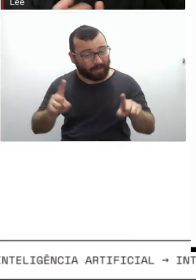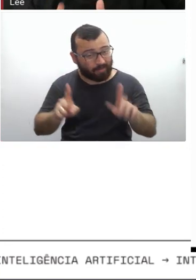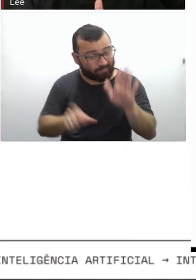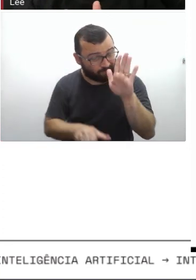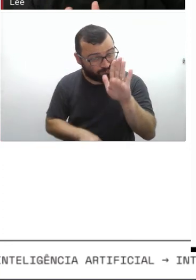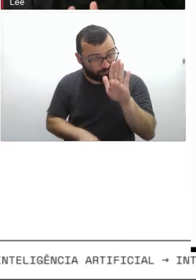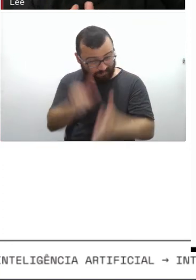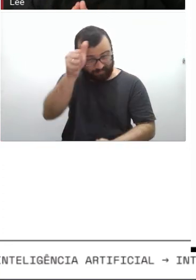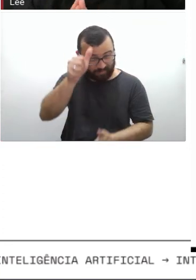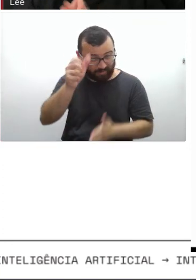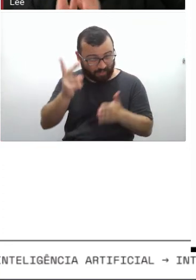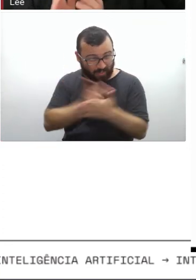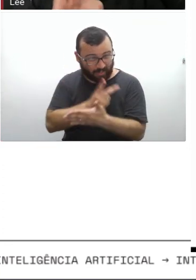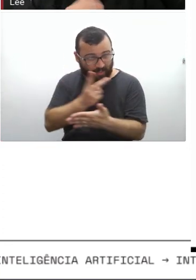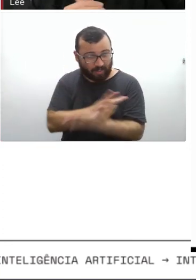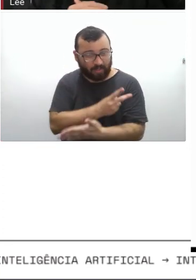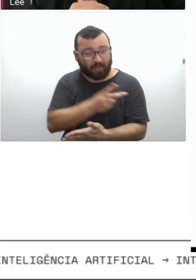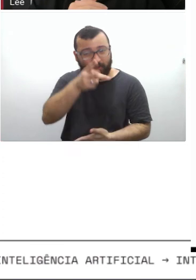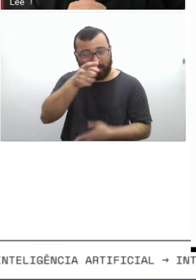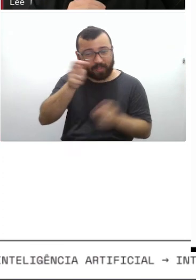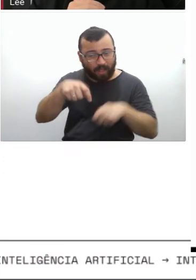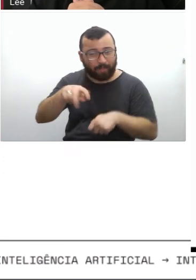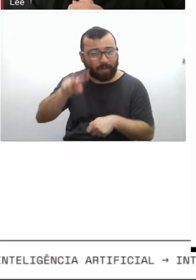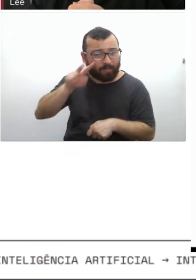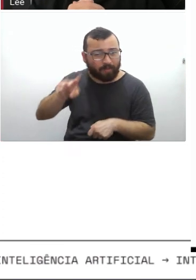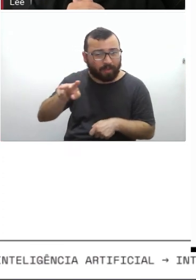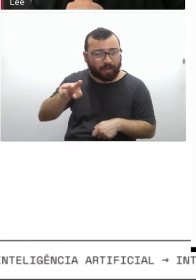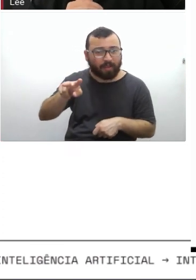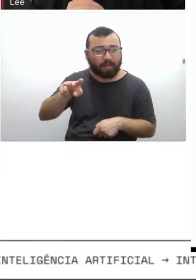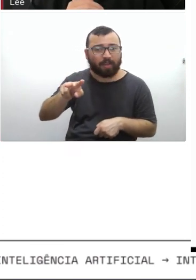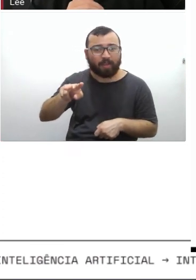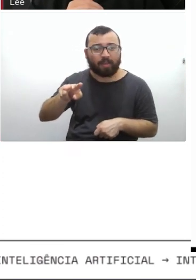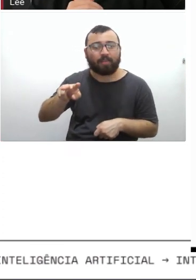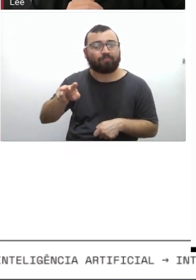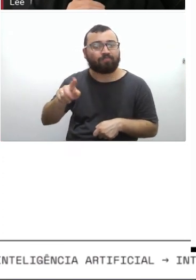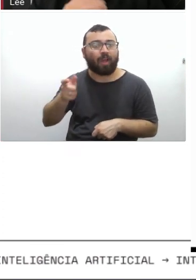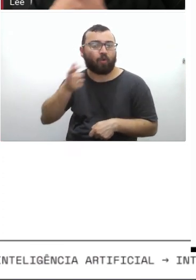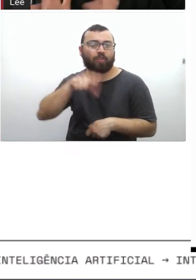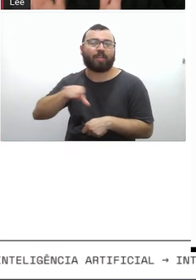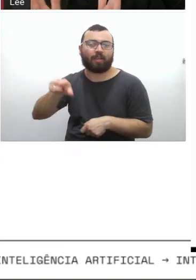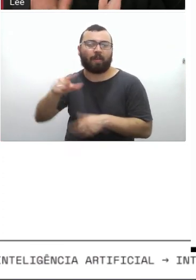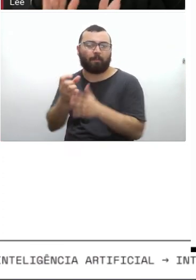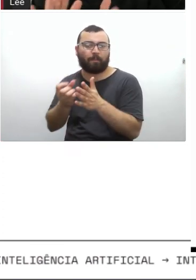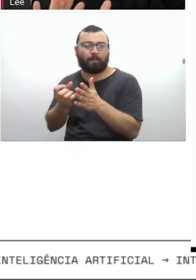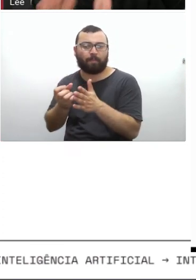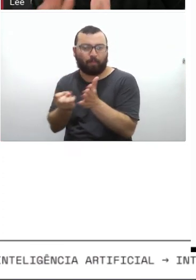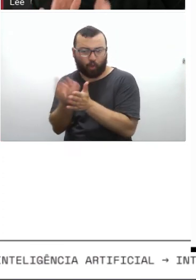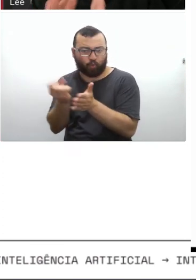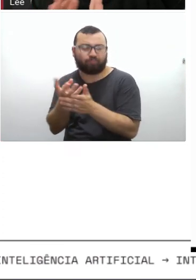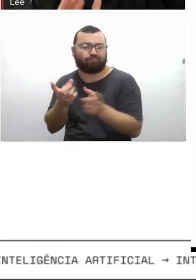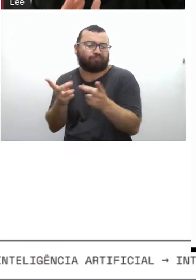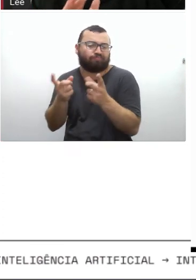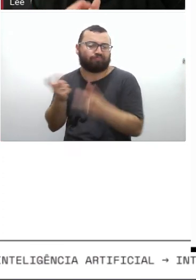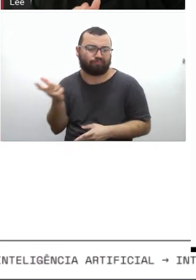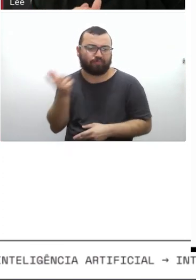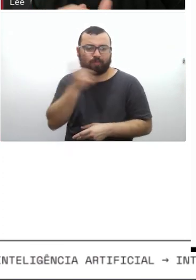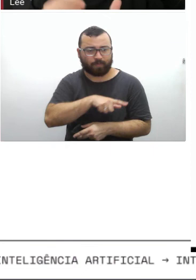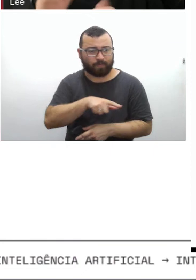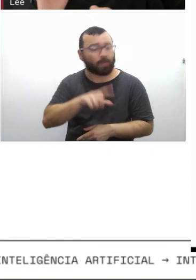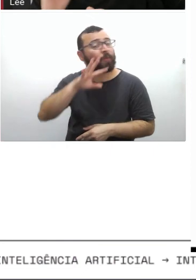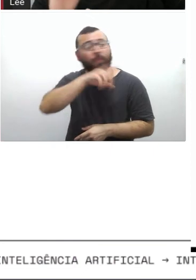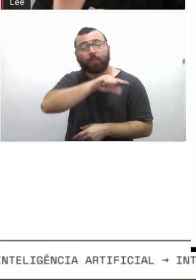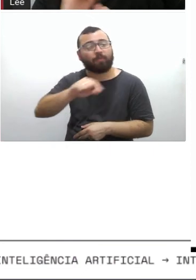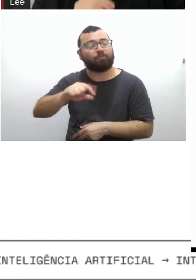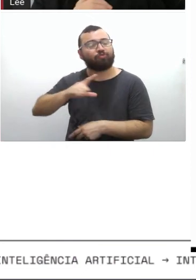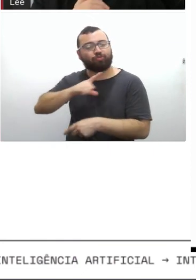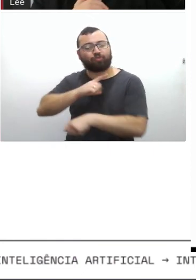once, if you look, you'll see that the by product intent was matched. So there is something wrong with the training data. You